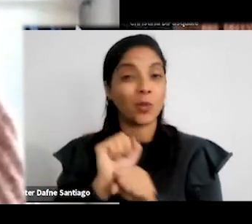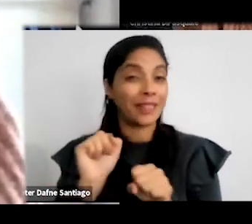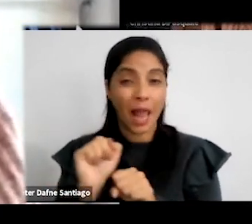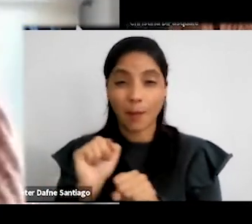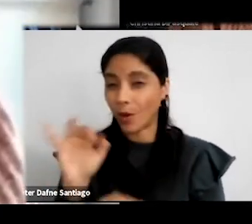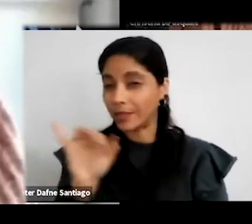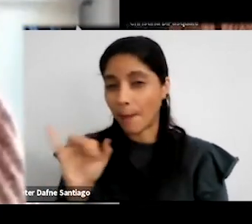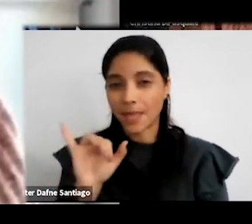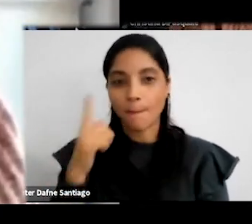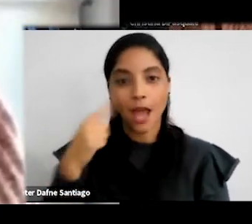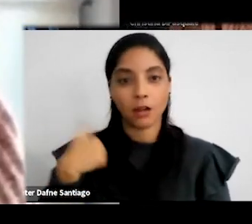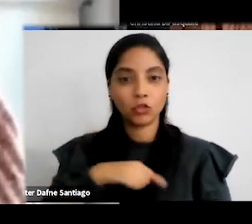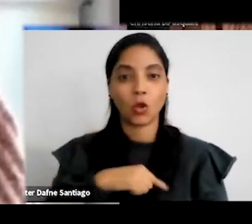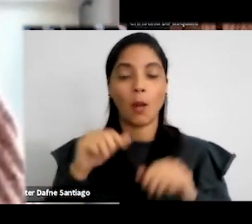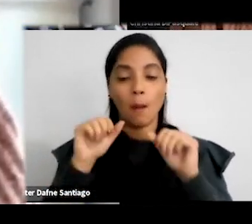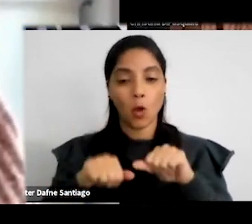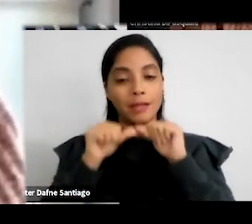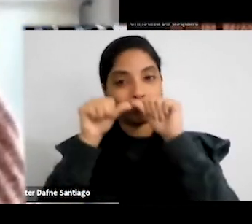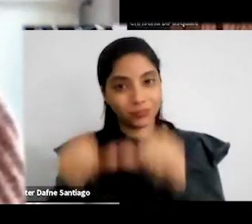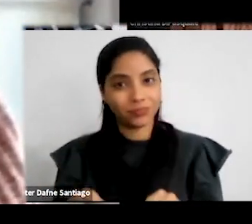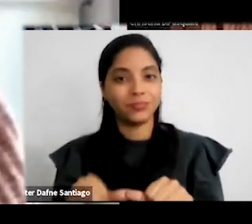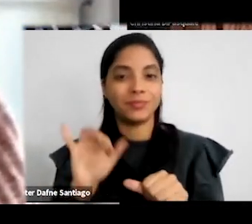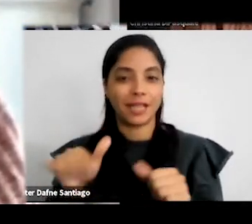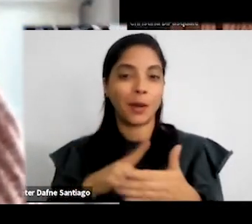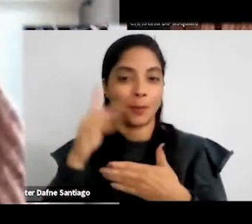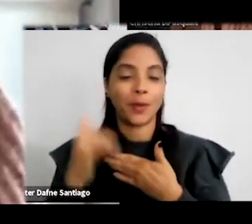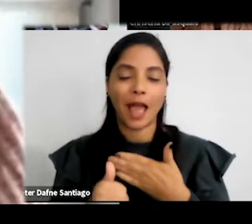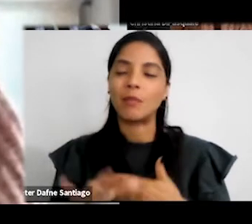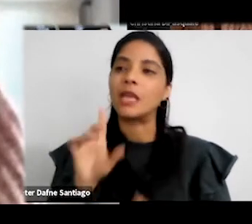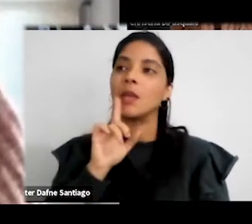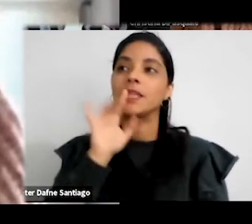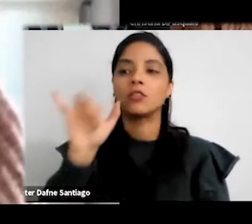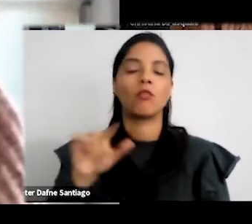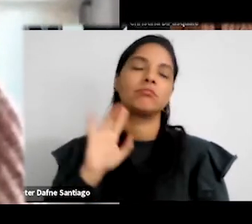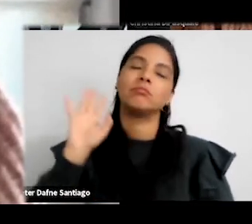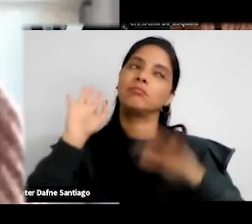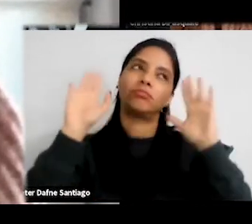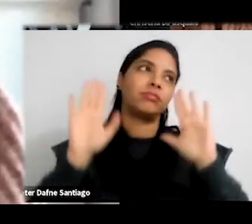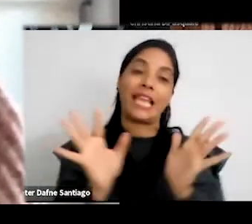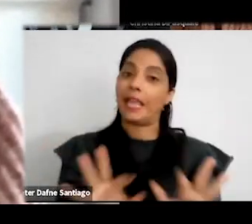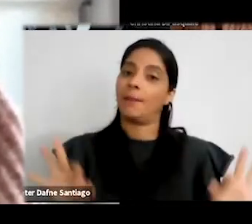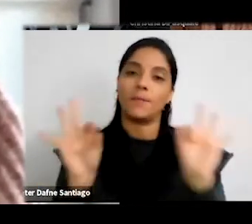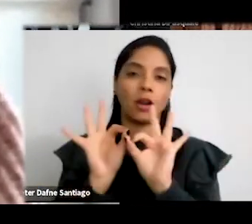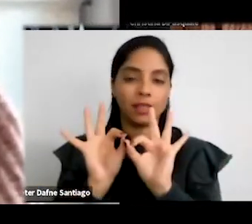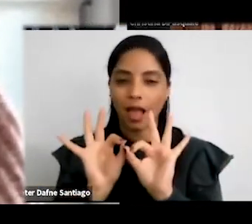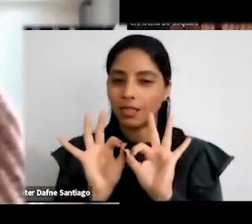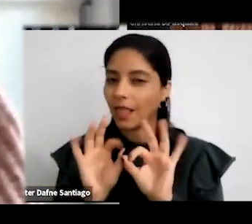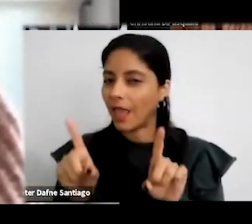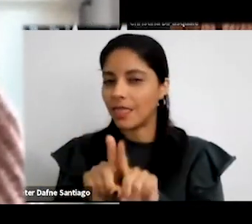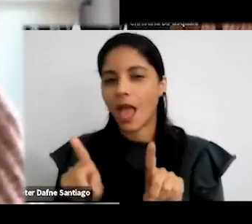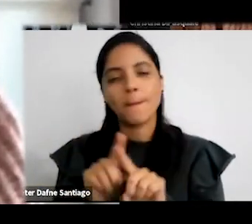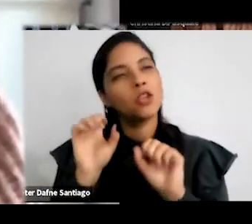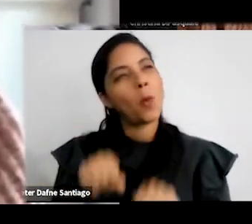show. And so that was really important. And then I was able to talk